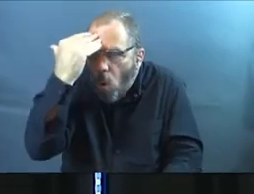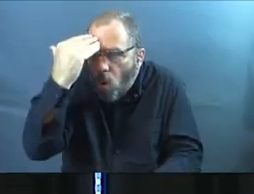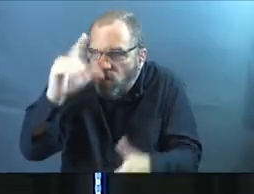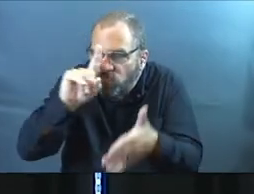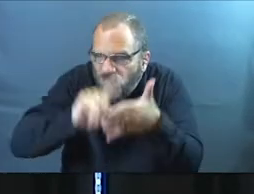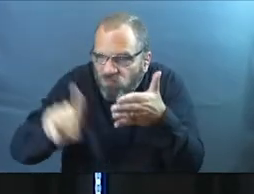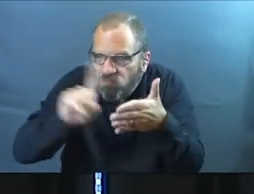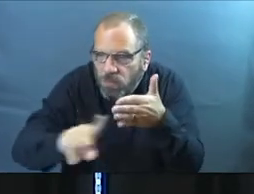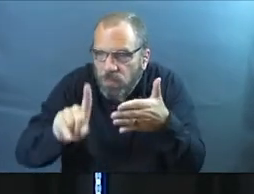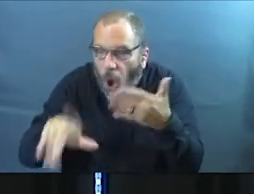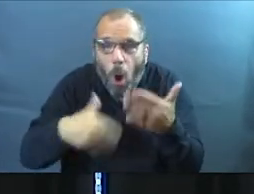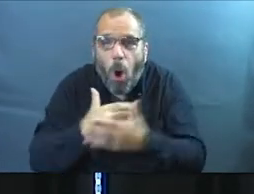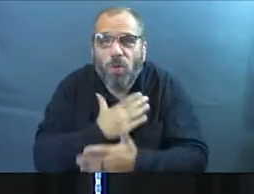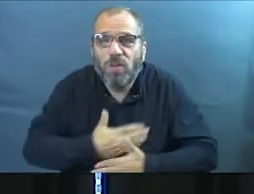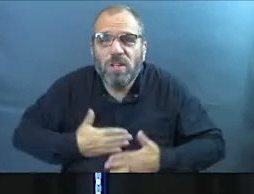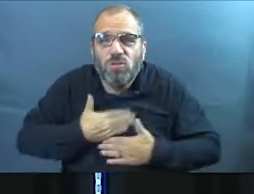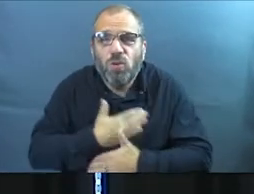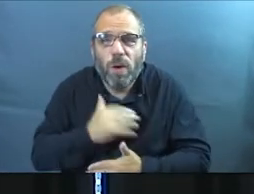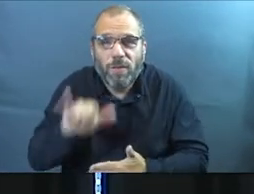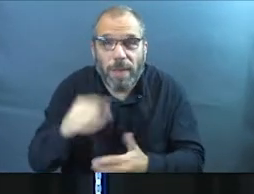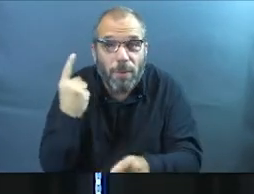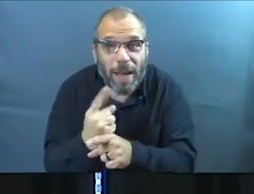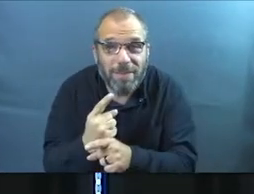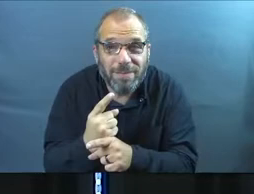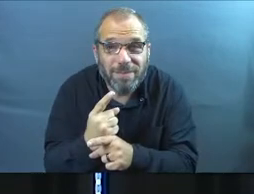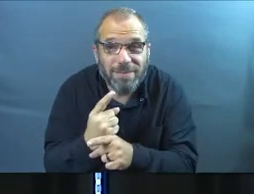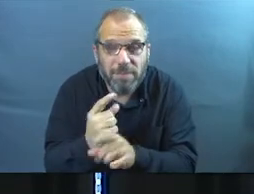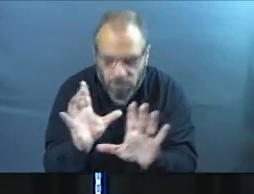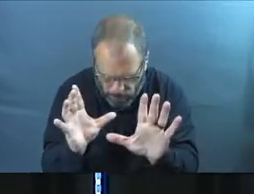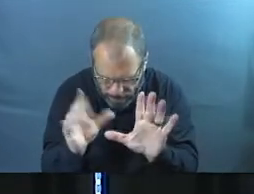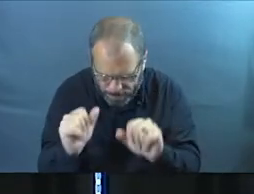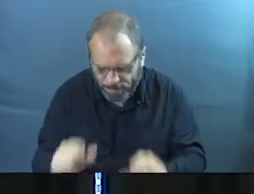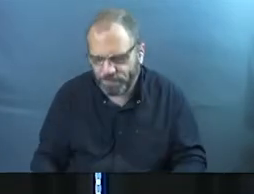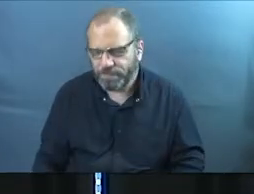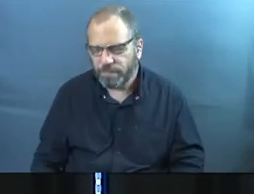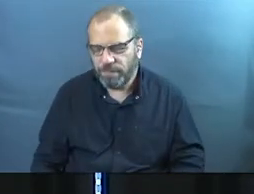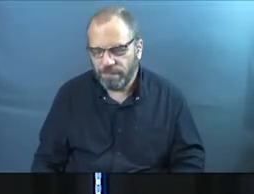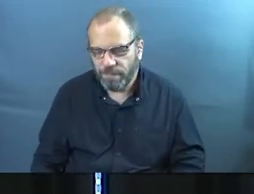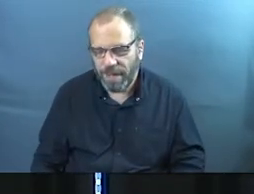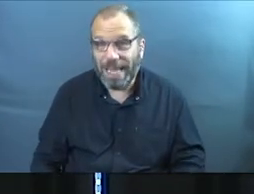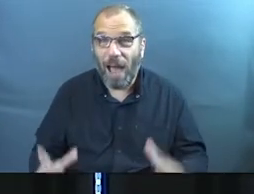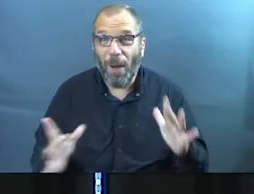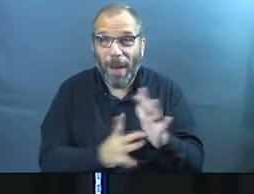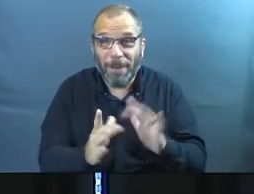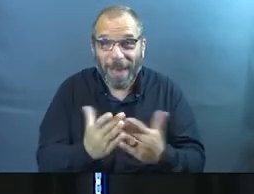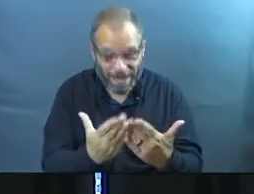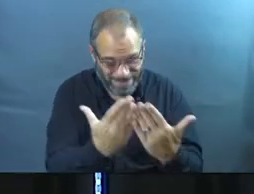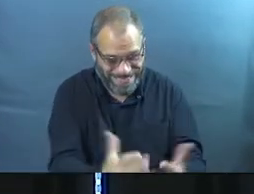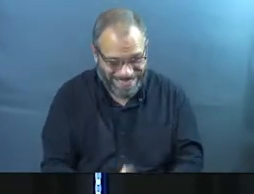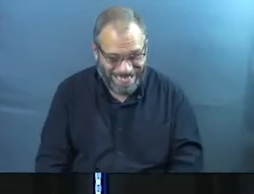invested, you get all the joy out of it. And sometimes we come to the Bible.